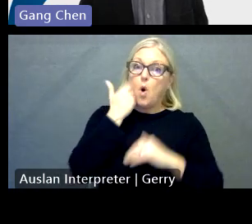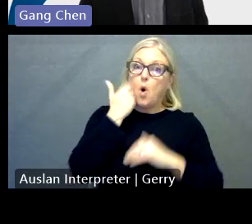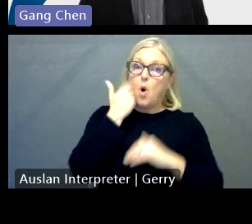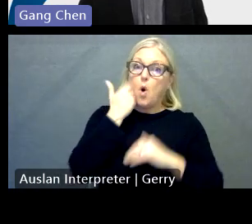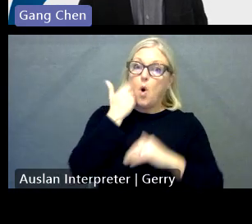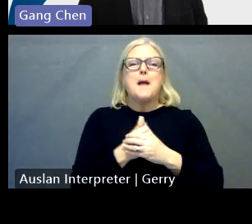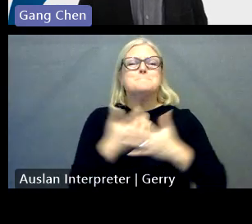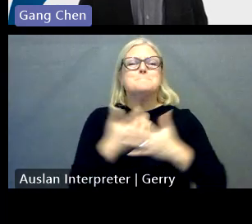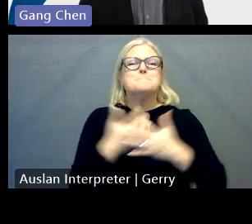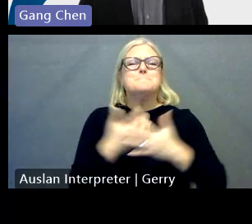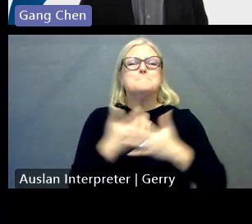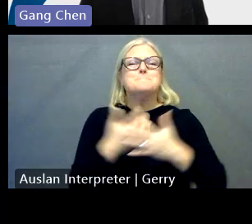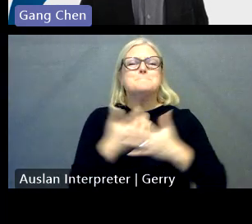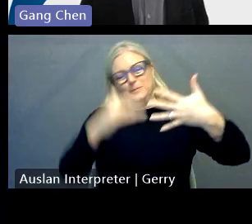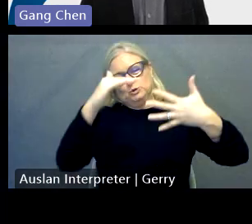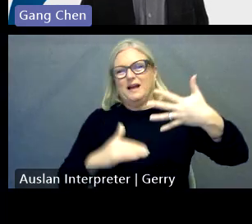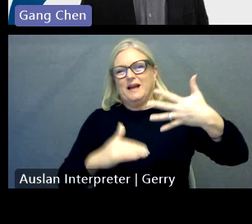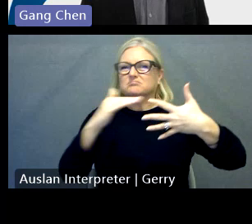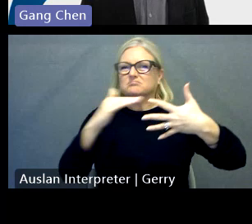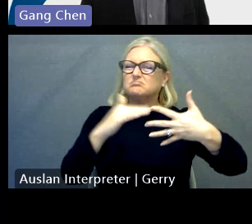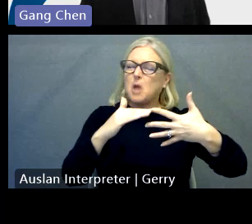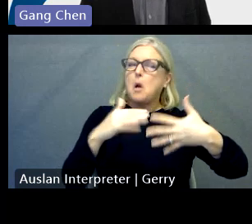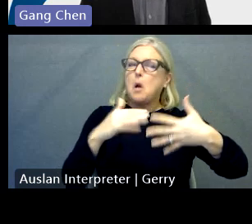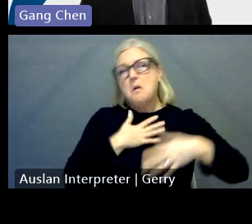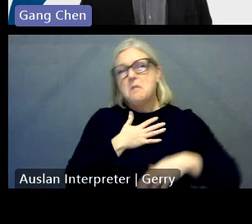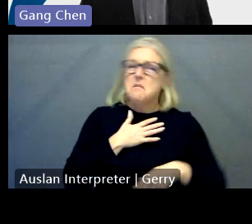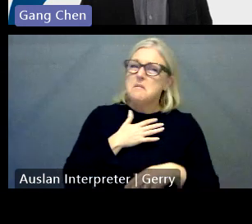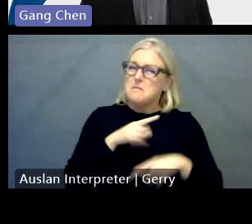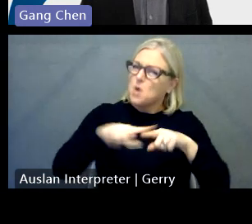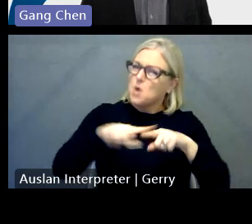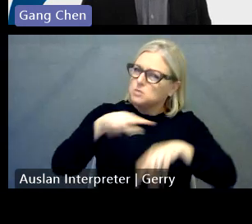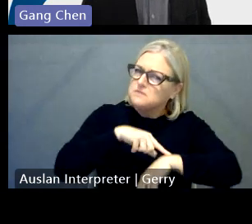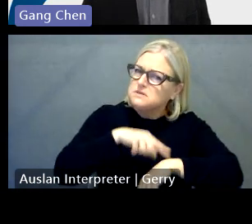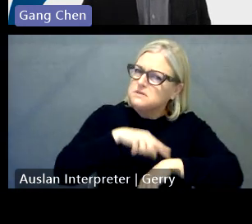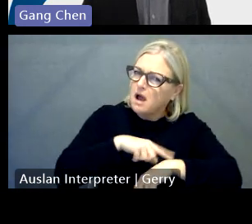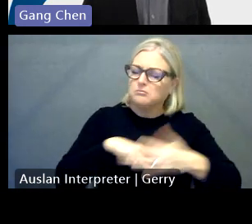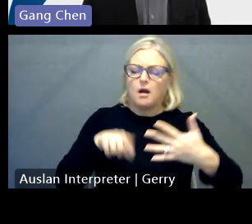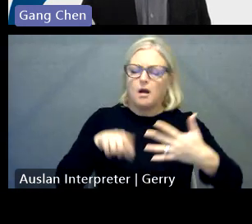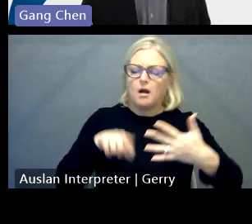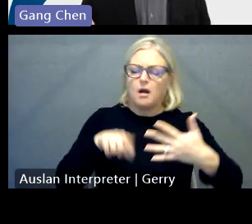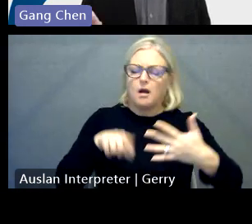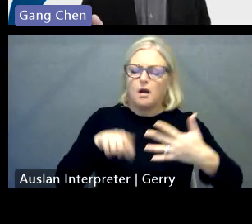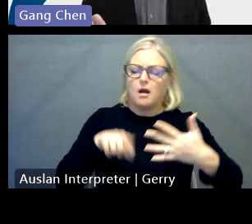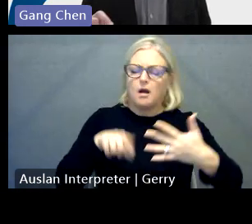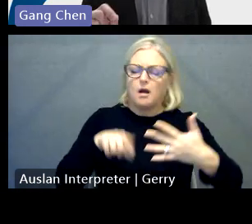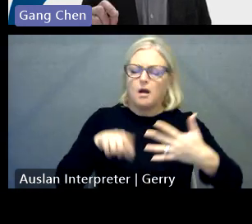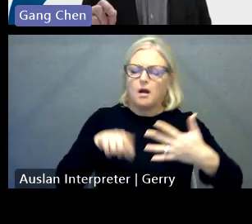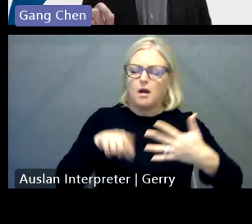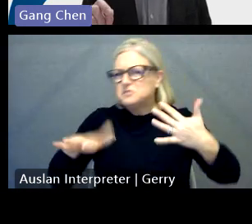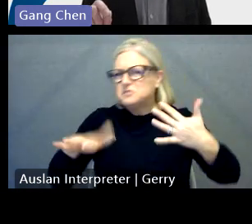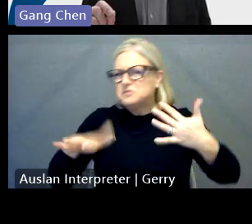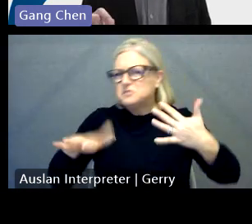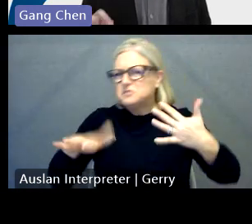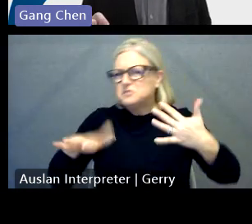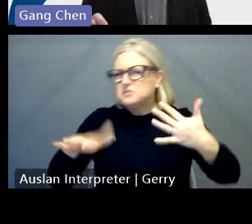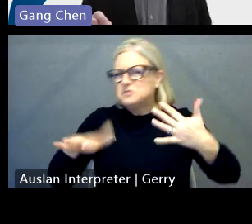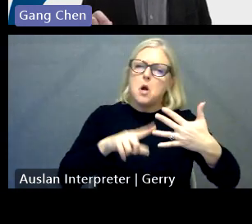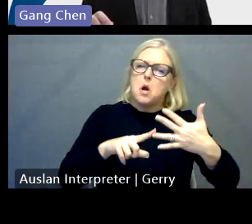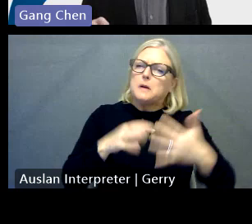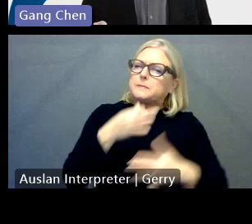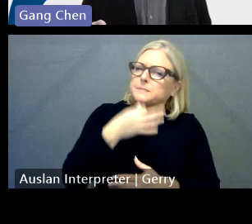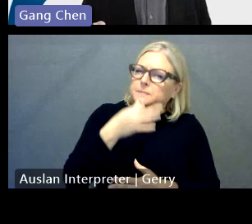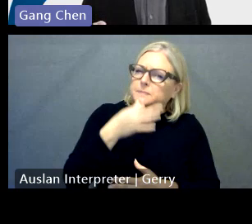time, and none of the time. So the exact description of the items is as shown on the